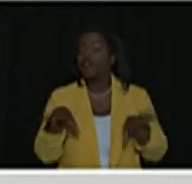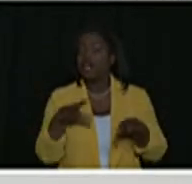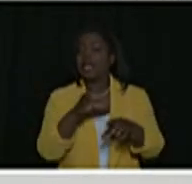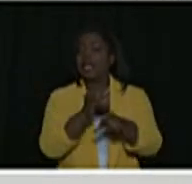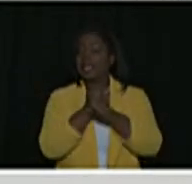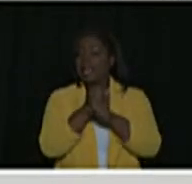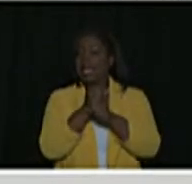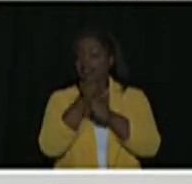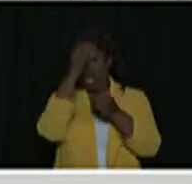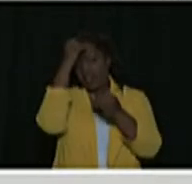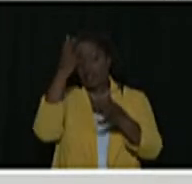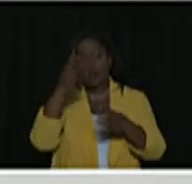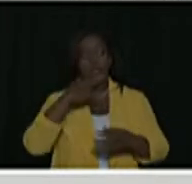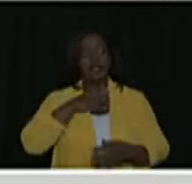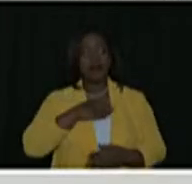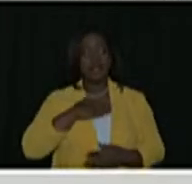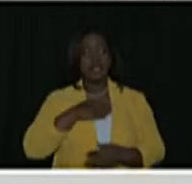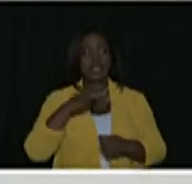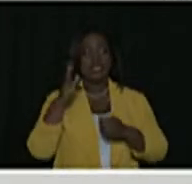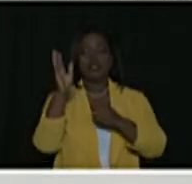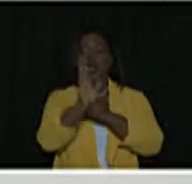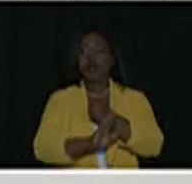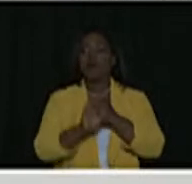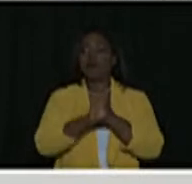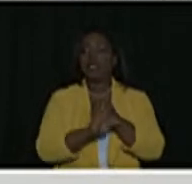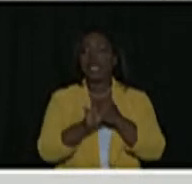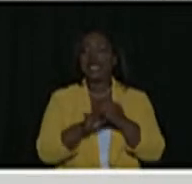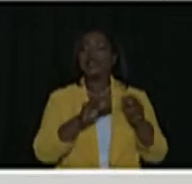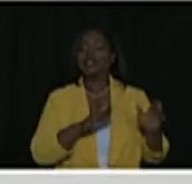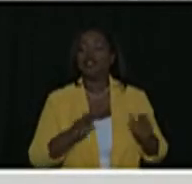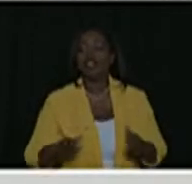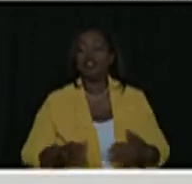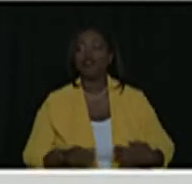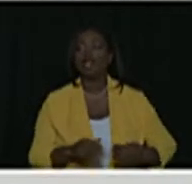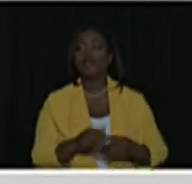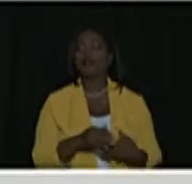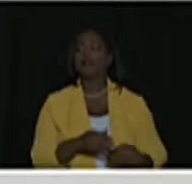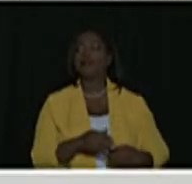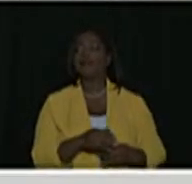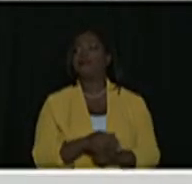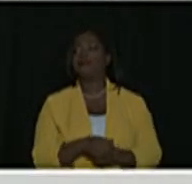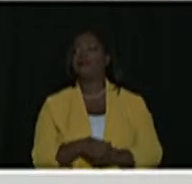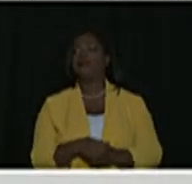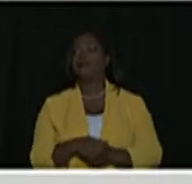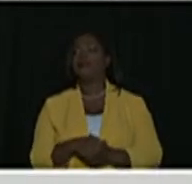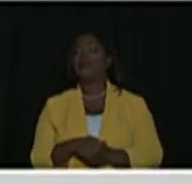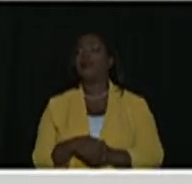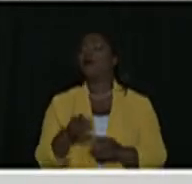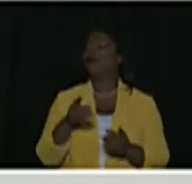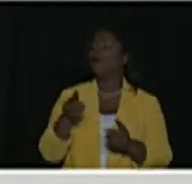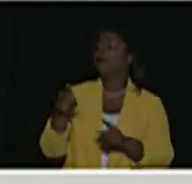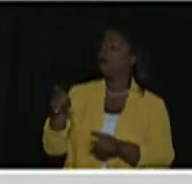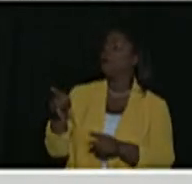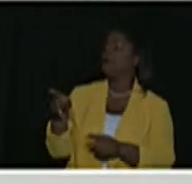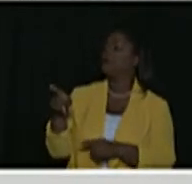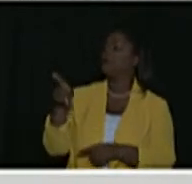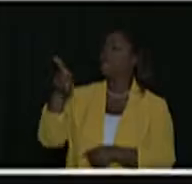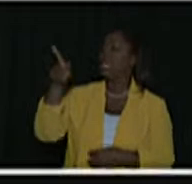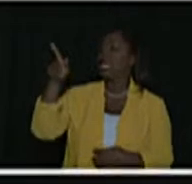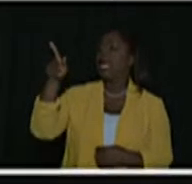children. Minister Terrelong, how do you think we're doing as a nation when it comes to